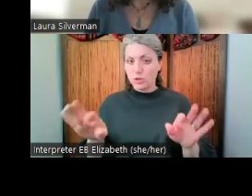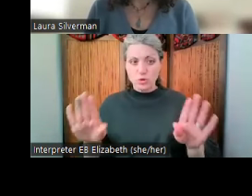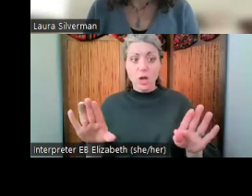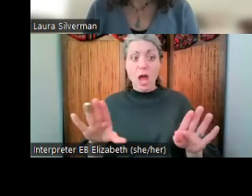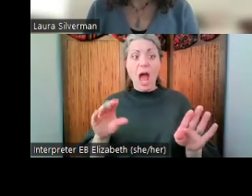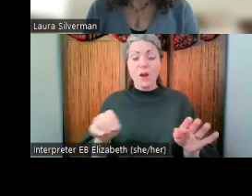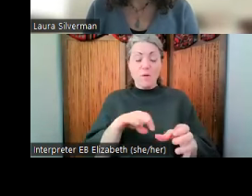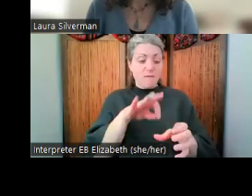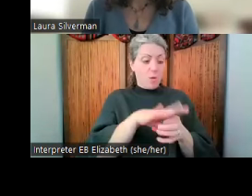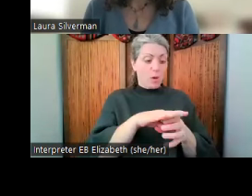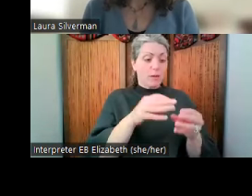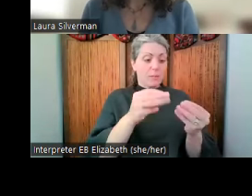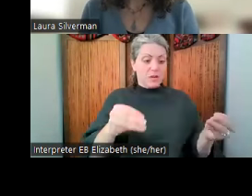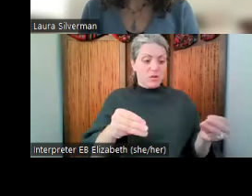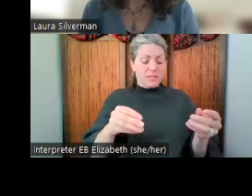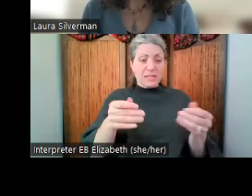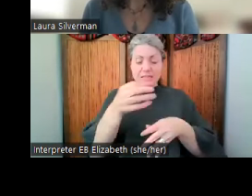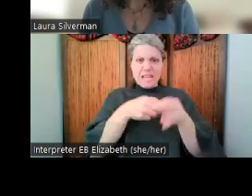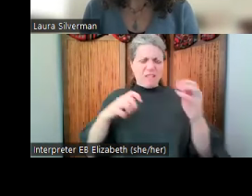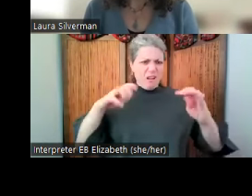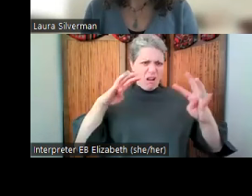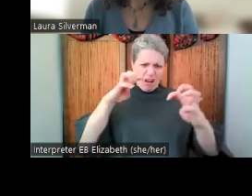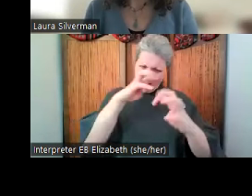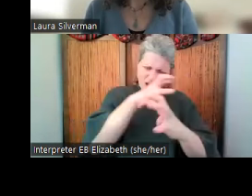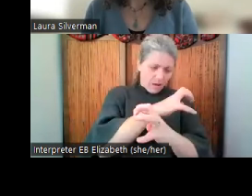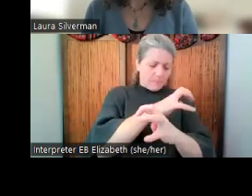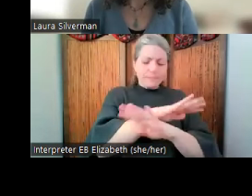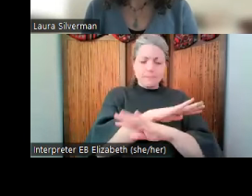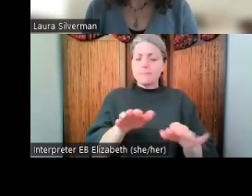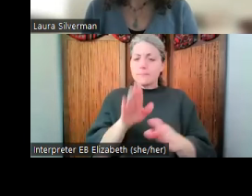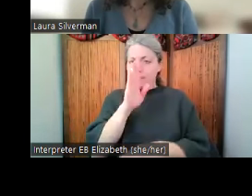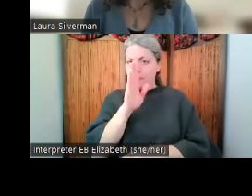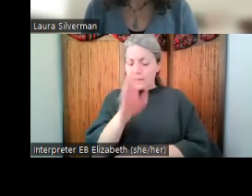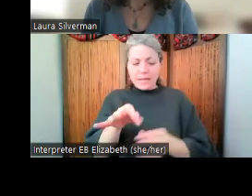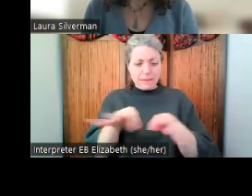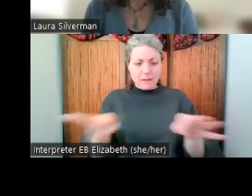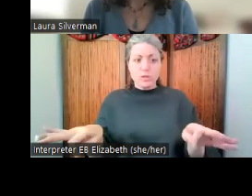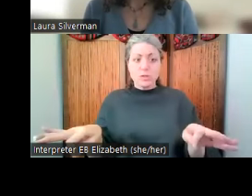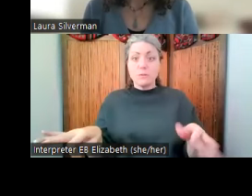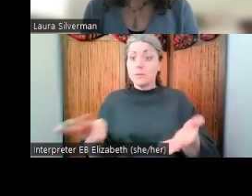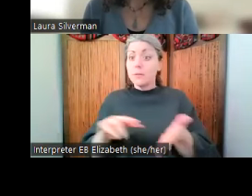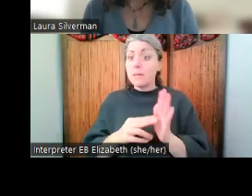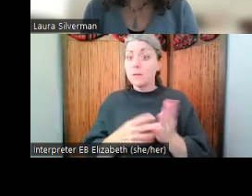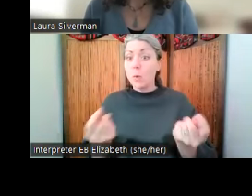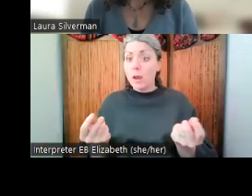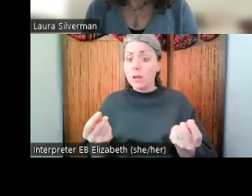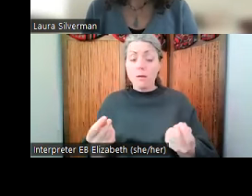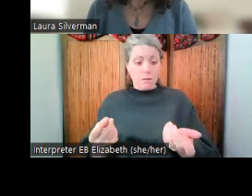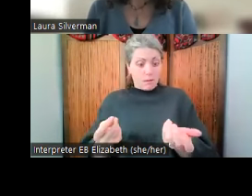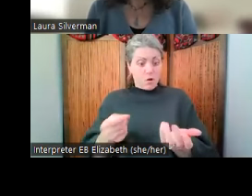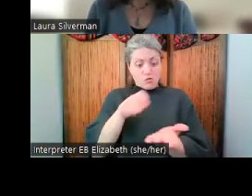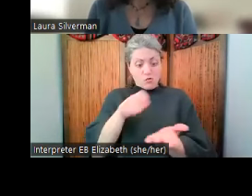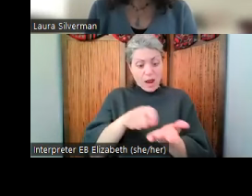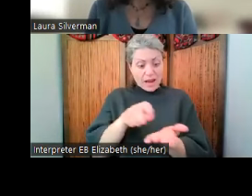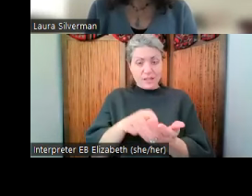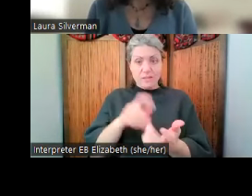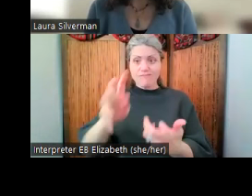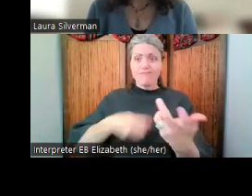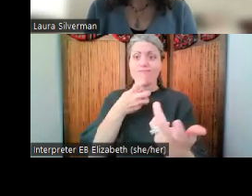in plain language. So plain language means writing to your audience. So it doesn't mean like